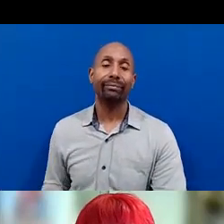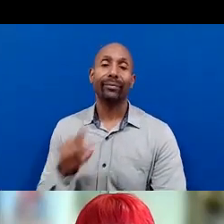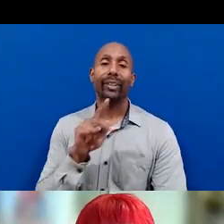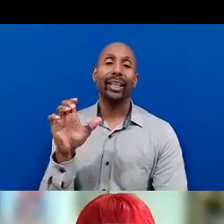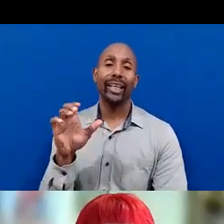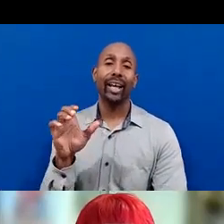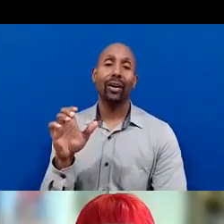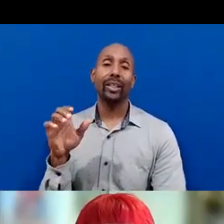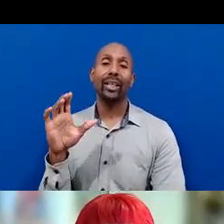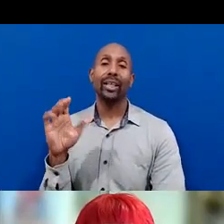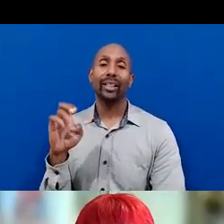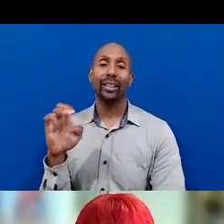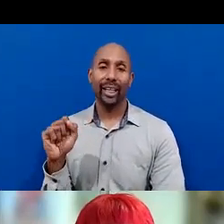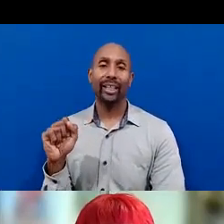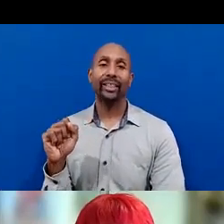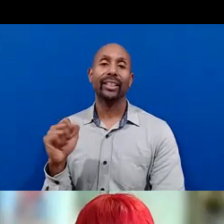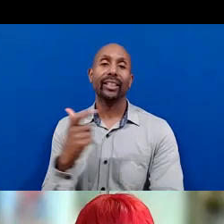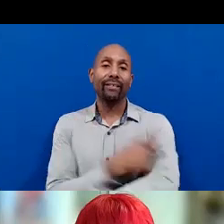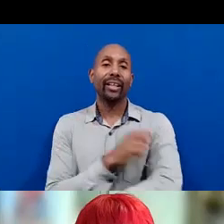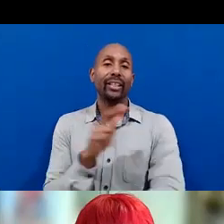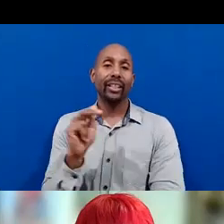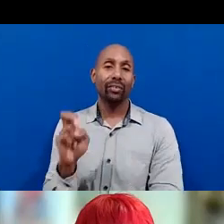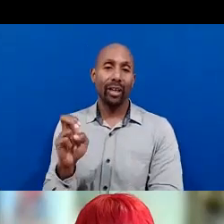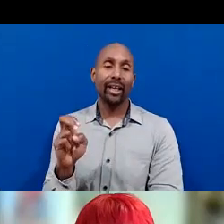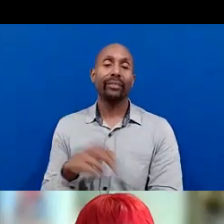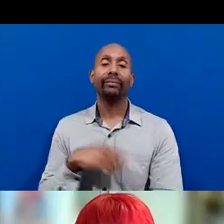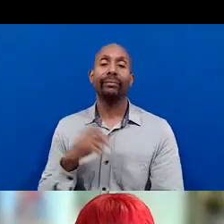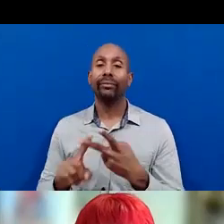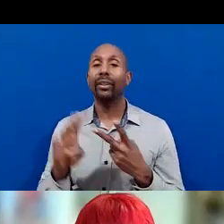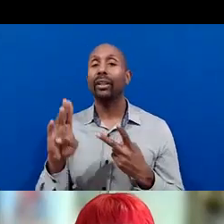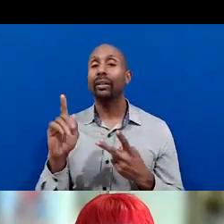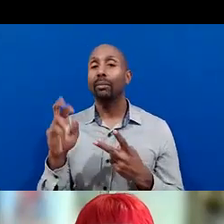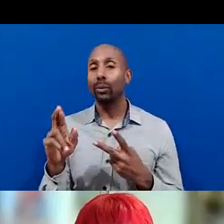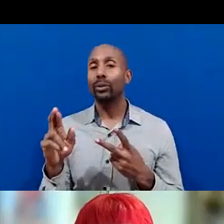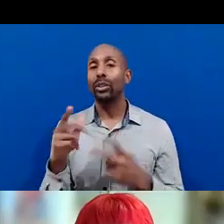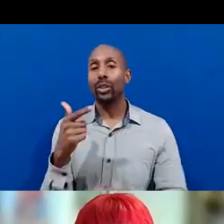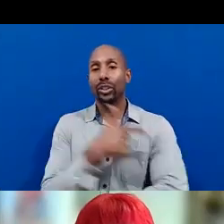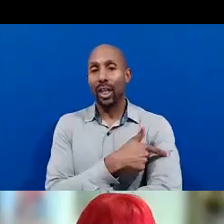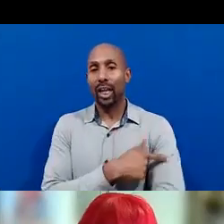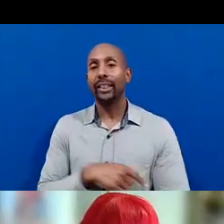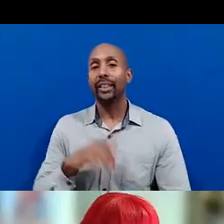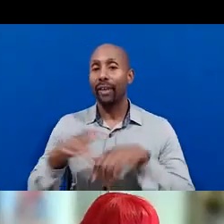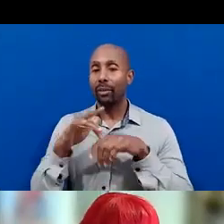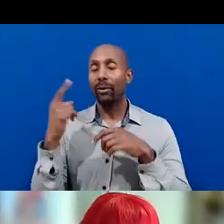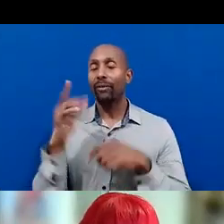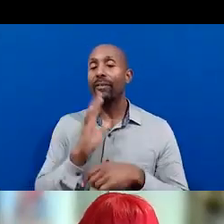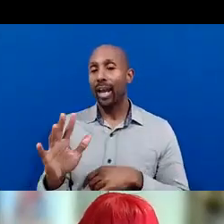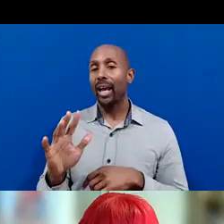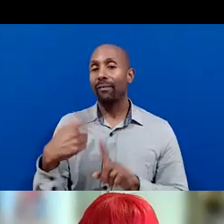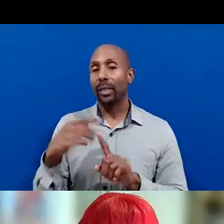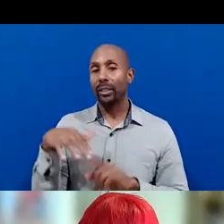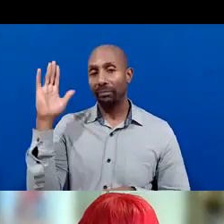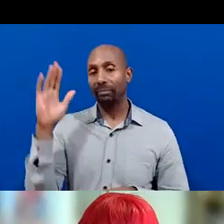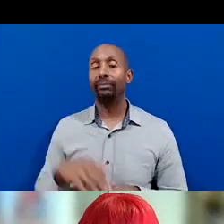that. We're going to talk about vaccine status for 6 to 5-year-olds. And then I included monkeypox